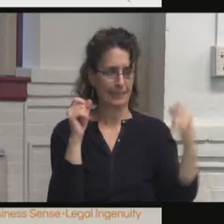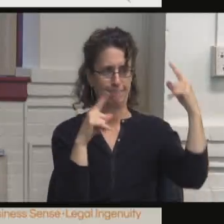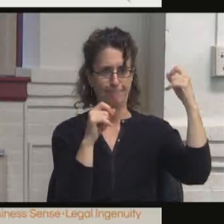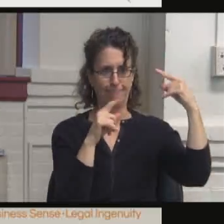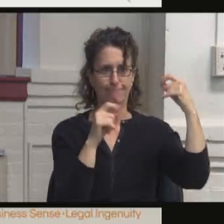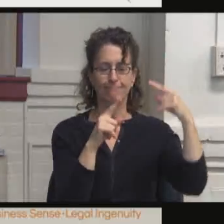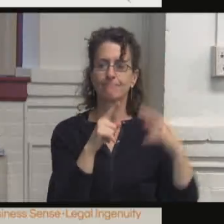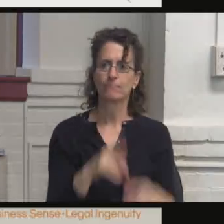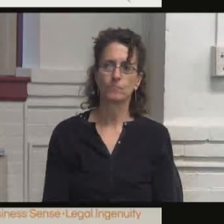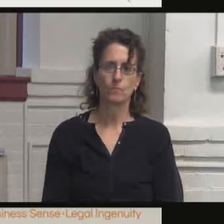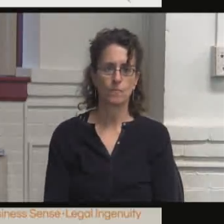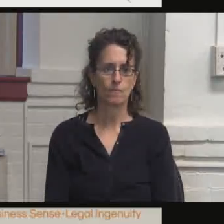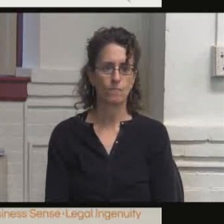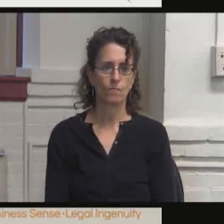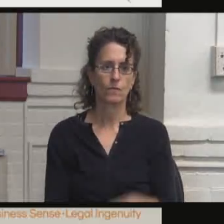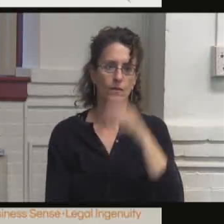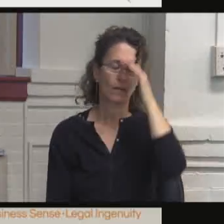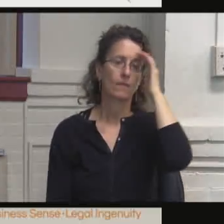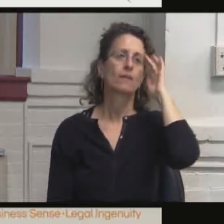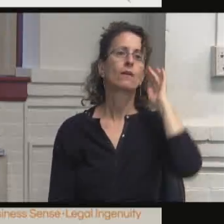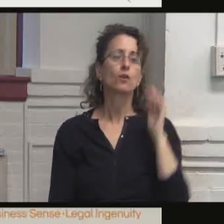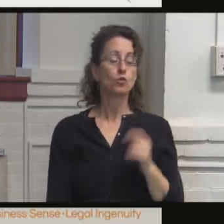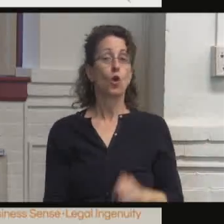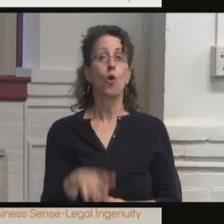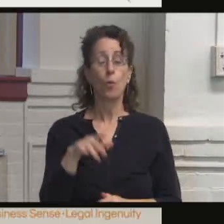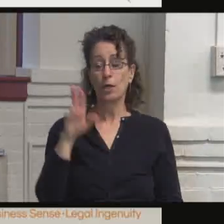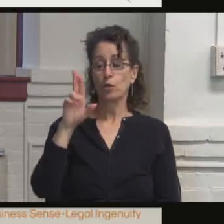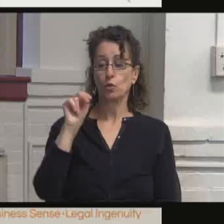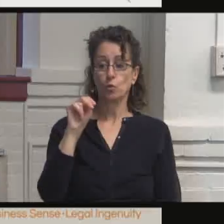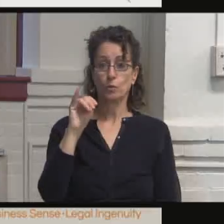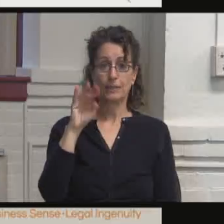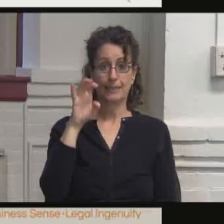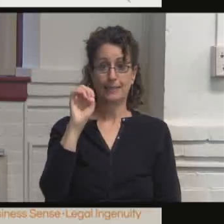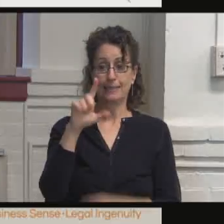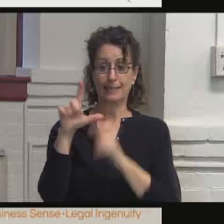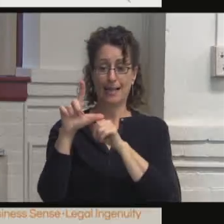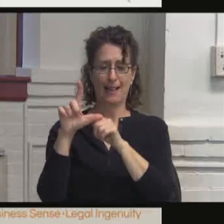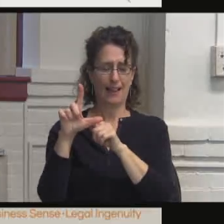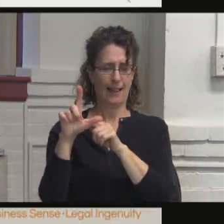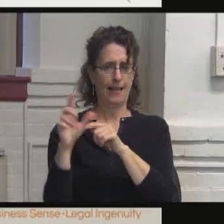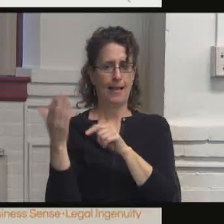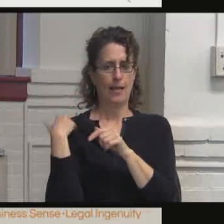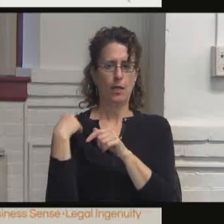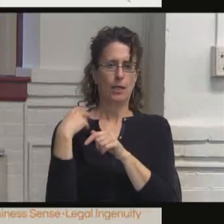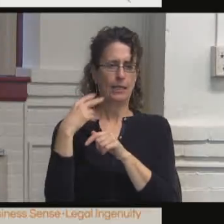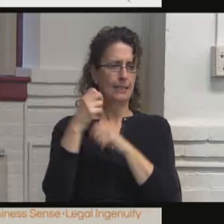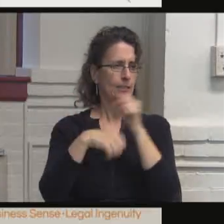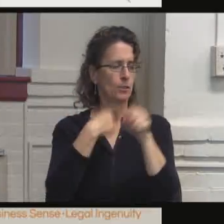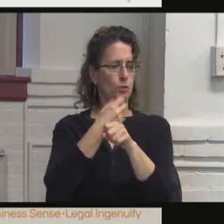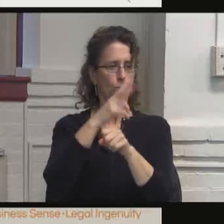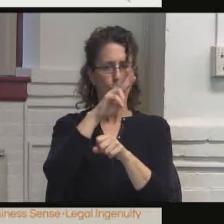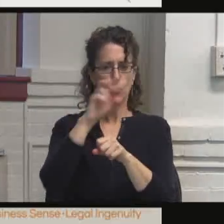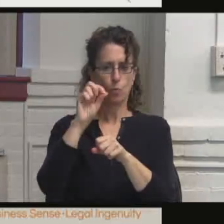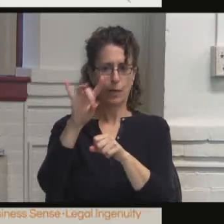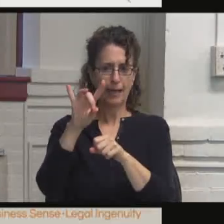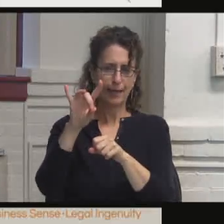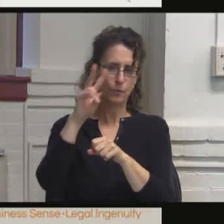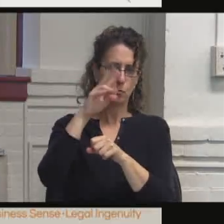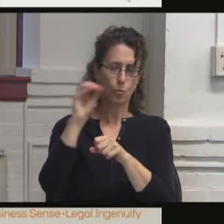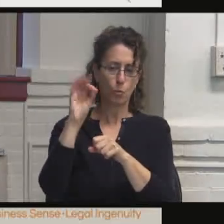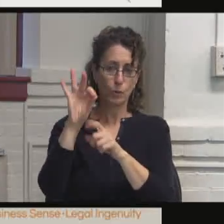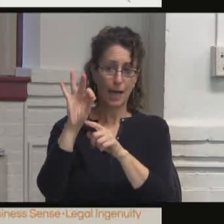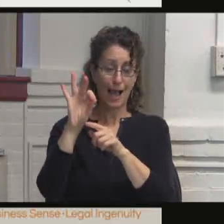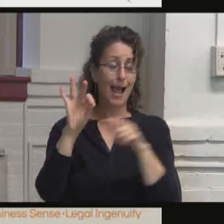AT&T is that they acquired the assets of Unicell back in 2008, 2009, but